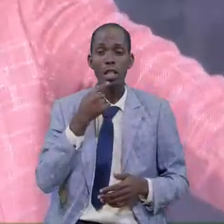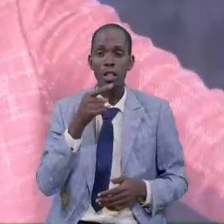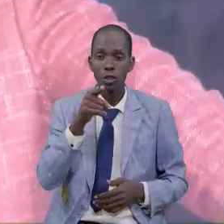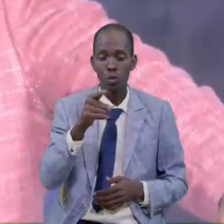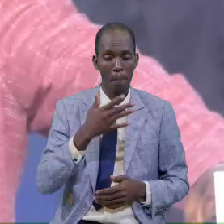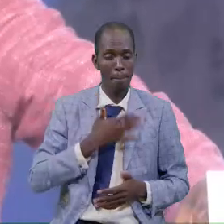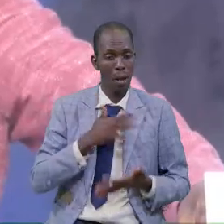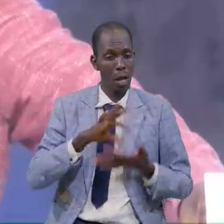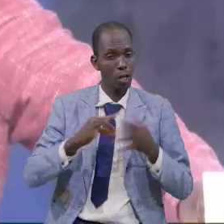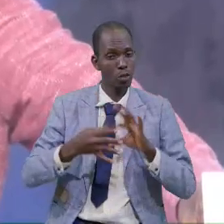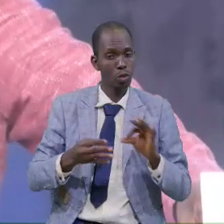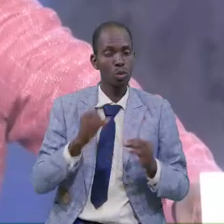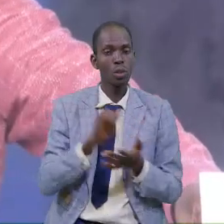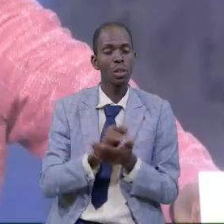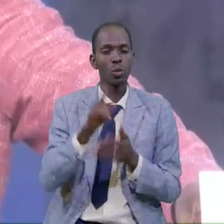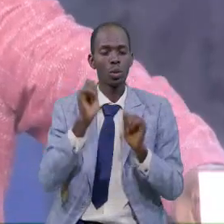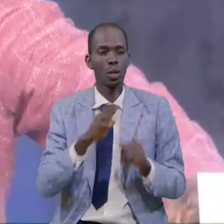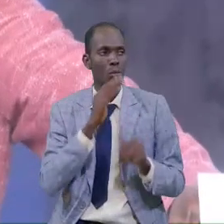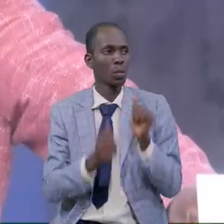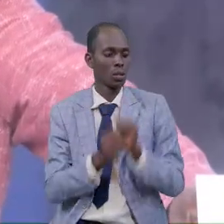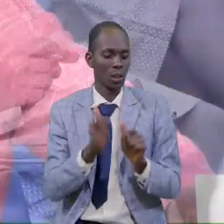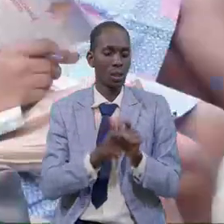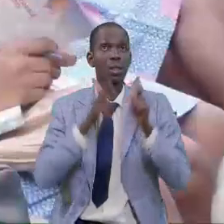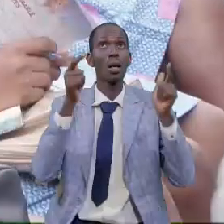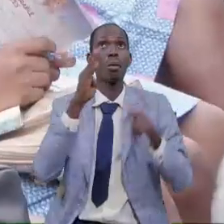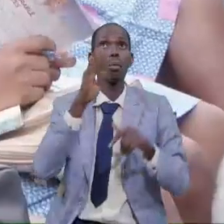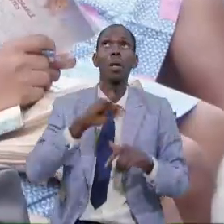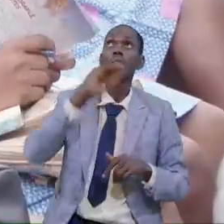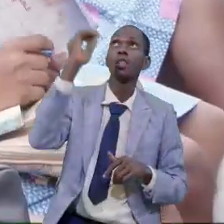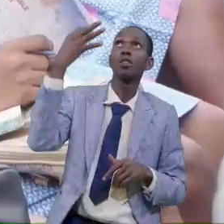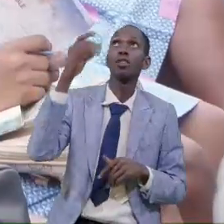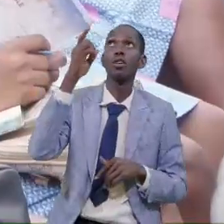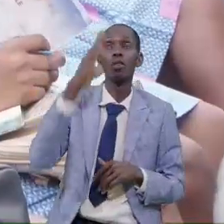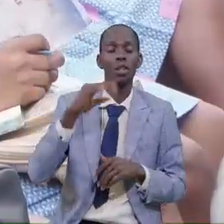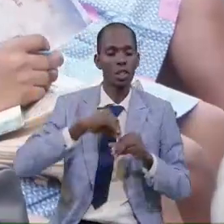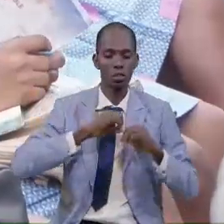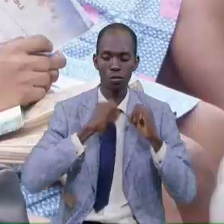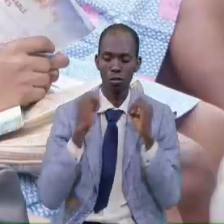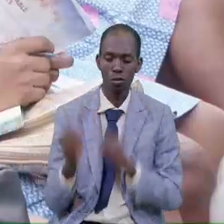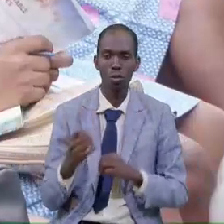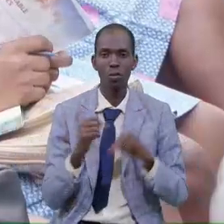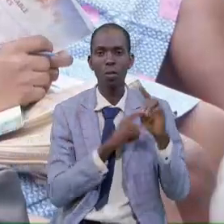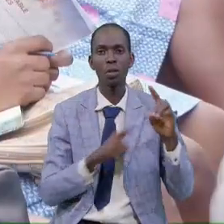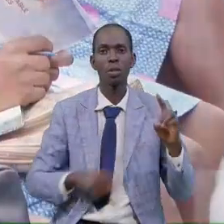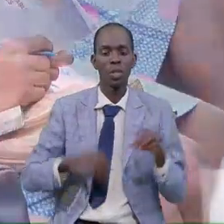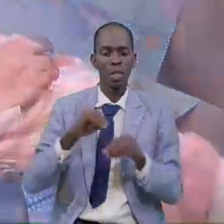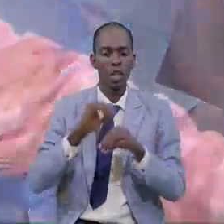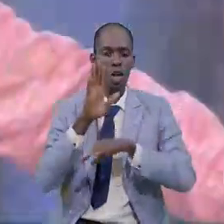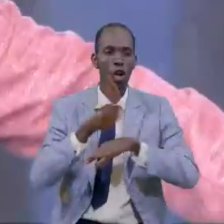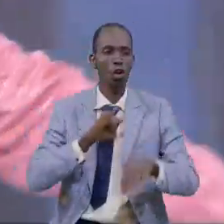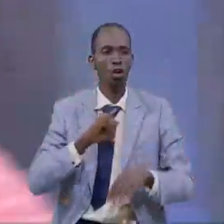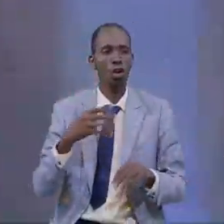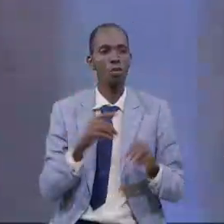the grace of God, in the strength of the Lord, by the calling of the Lord. You'll be